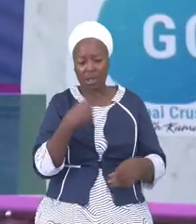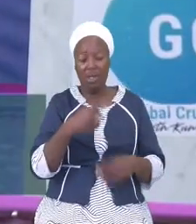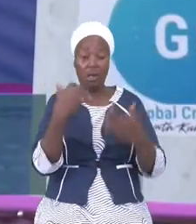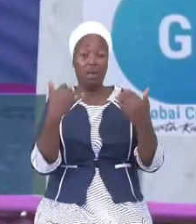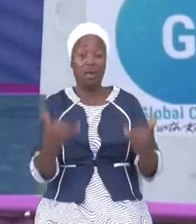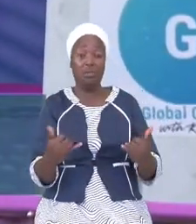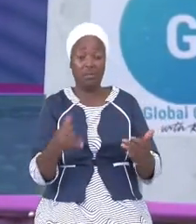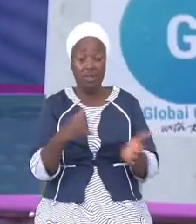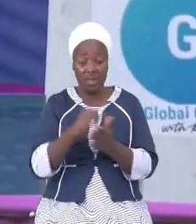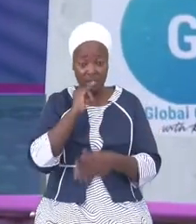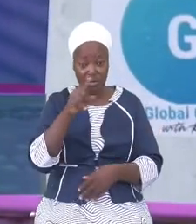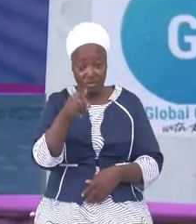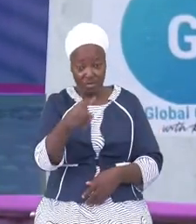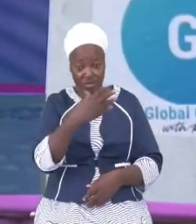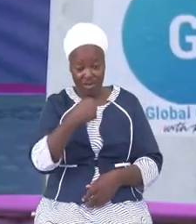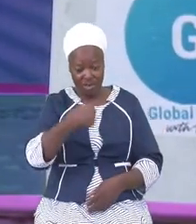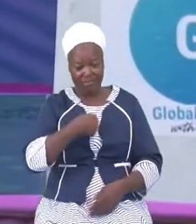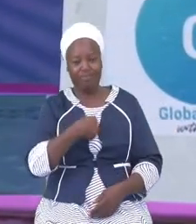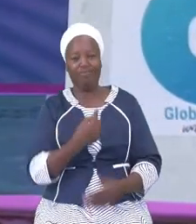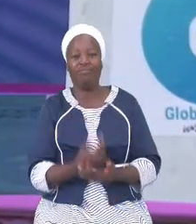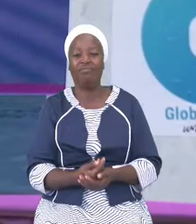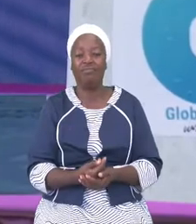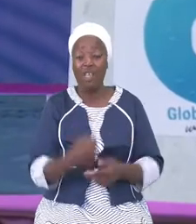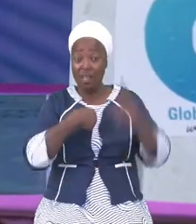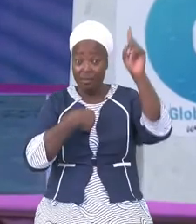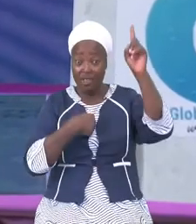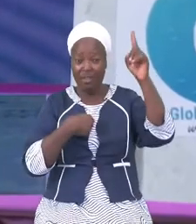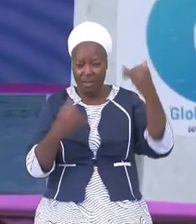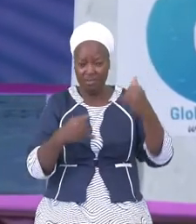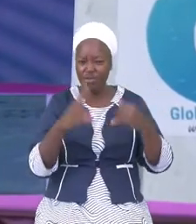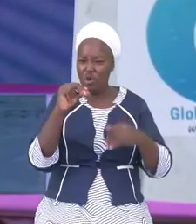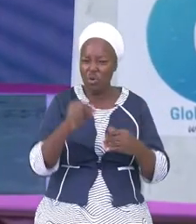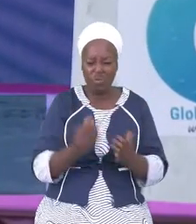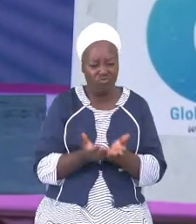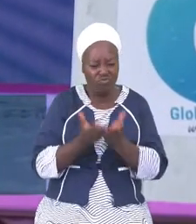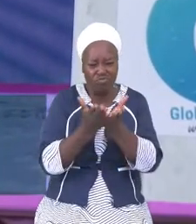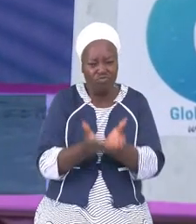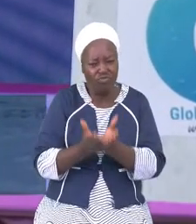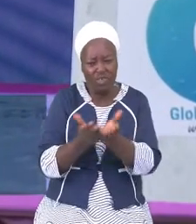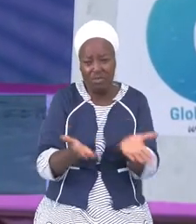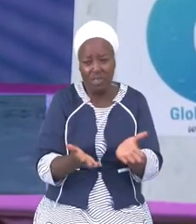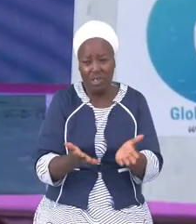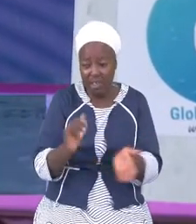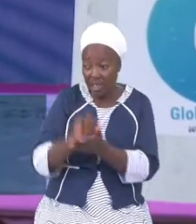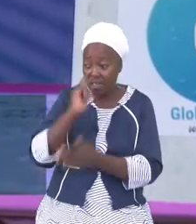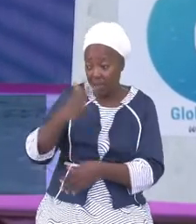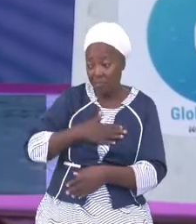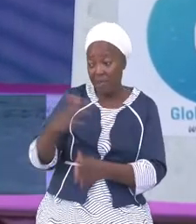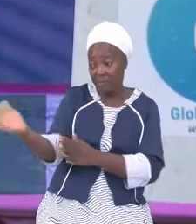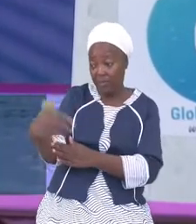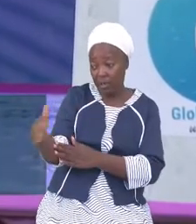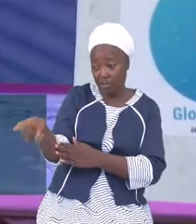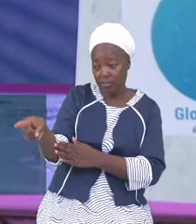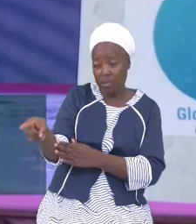it's you and I. No sheep here. That's my will, and that my